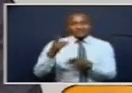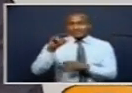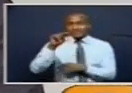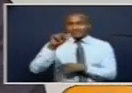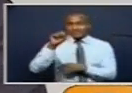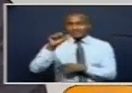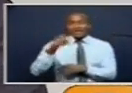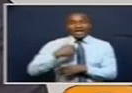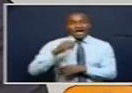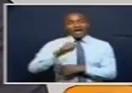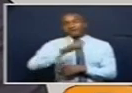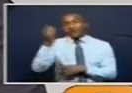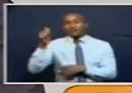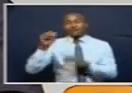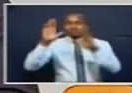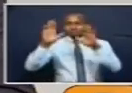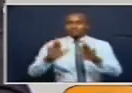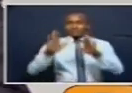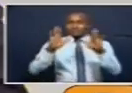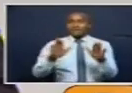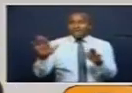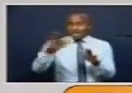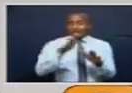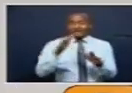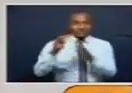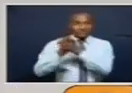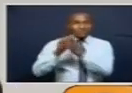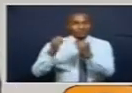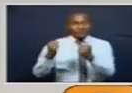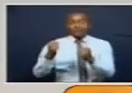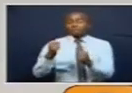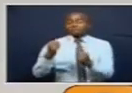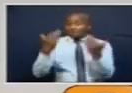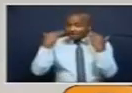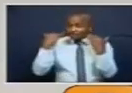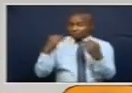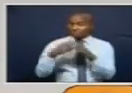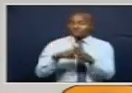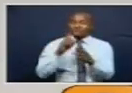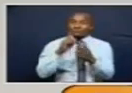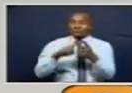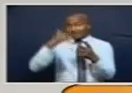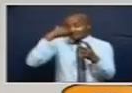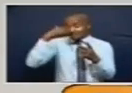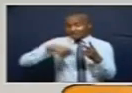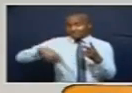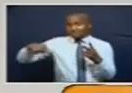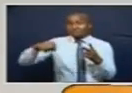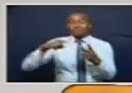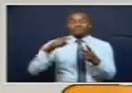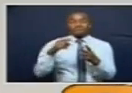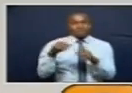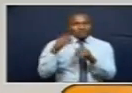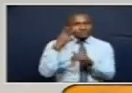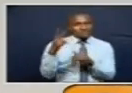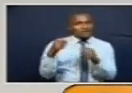rallies still in Pacific Jubilee strongholds all week, starting tomorrow in Meru. And thicker later this week. So it'll be interesting to watch